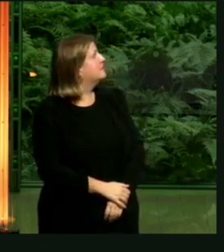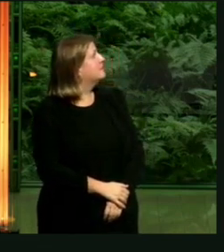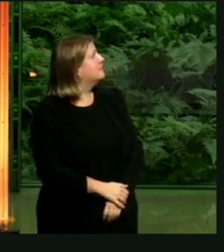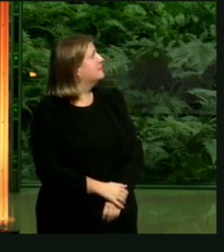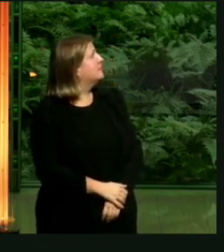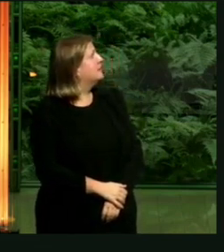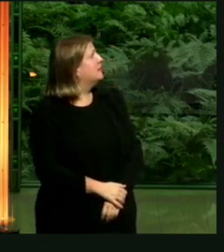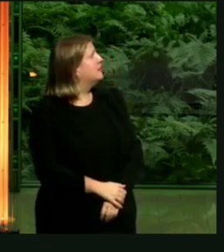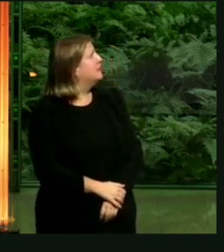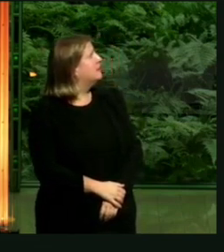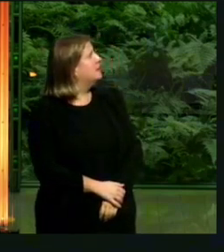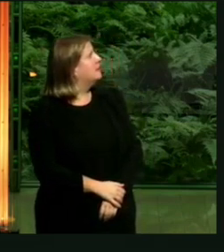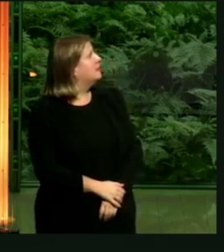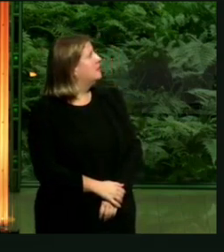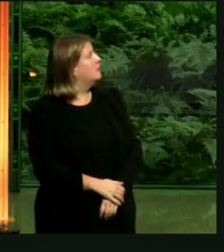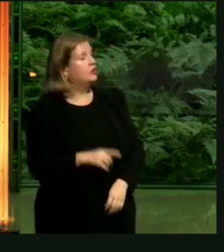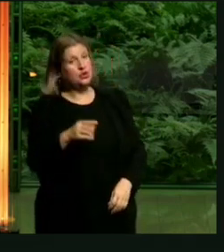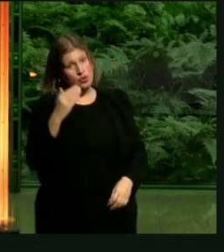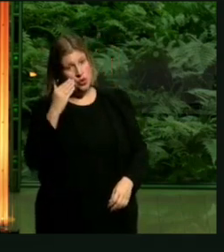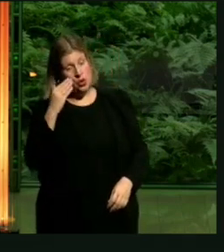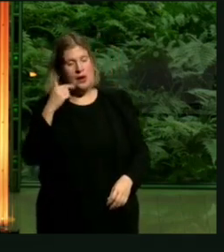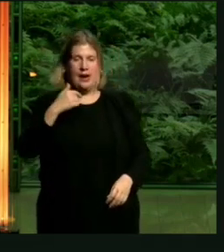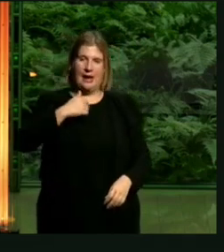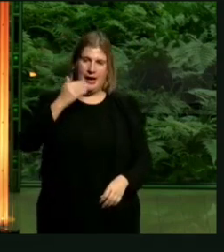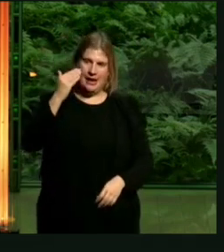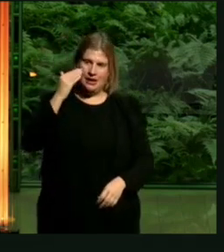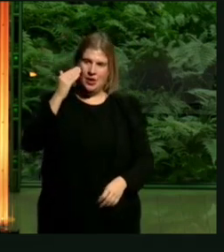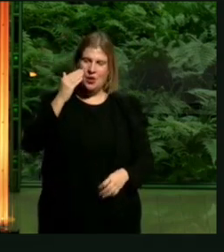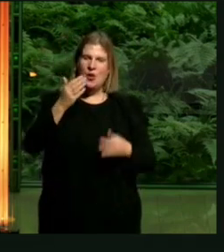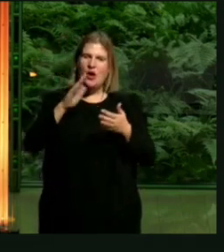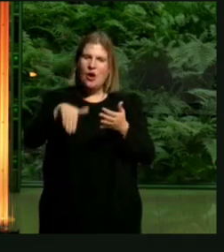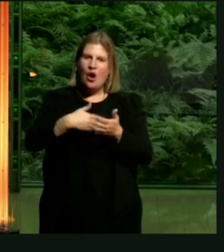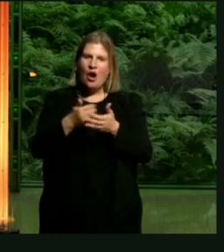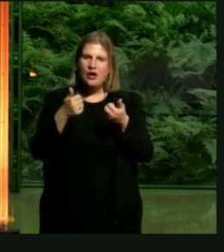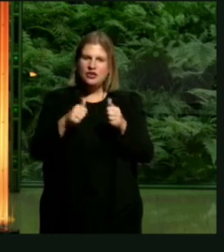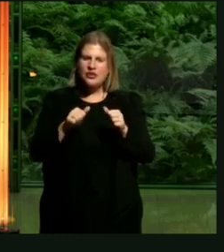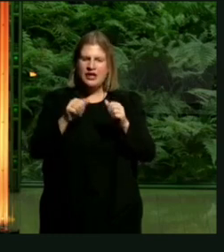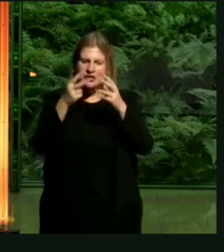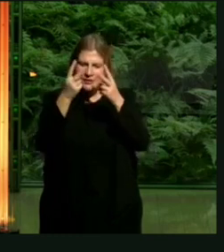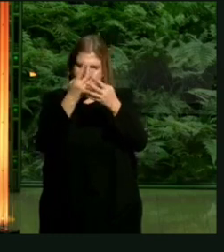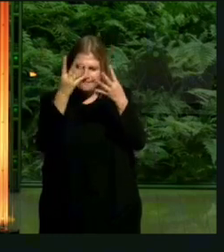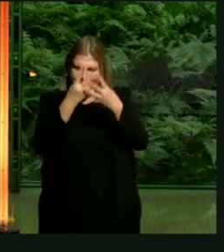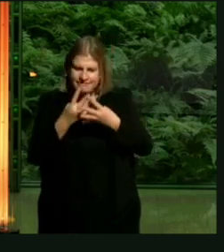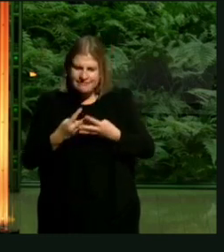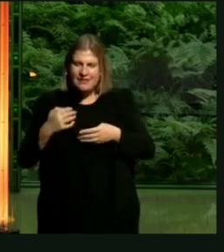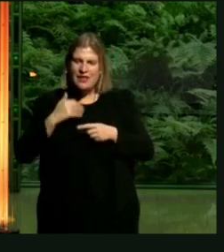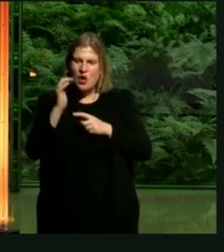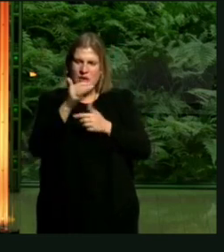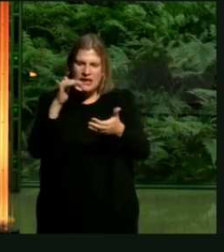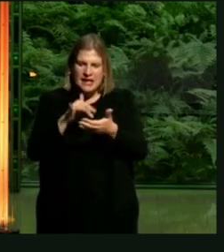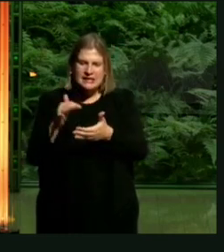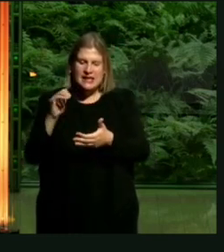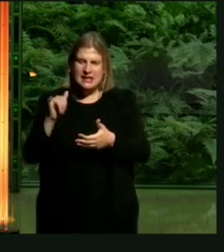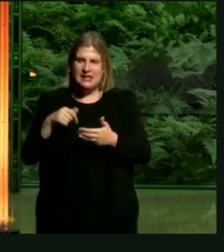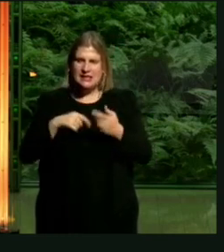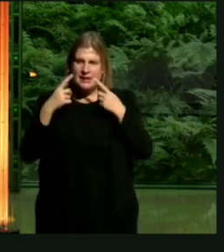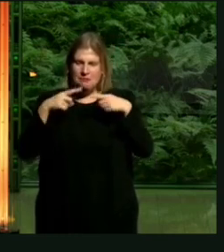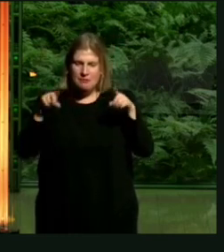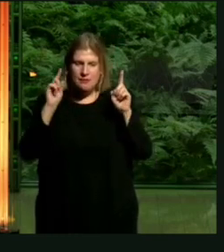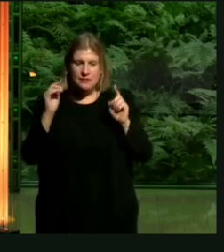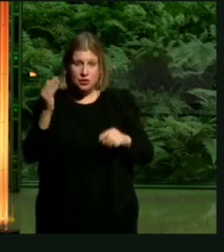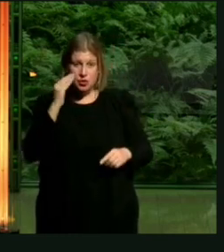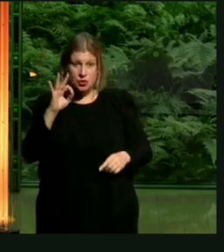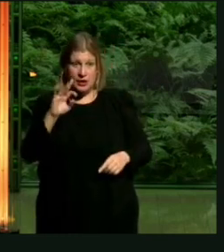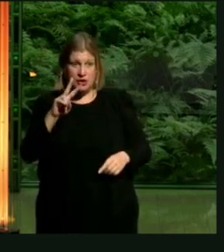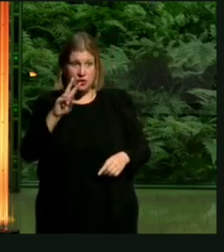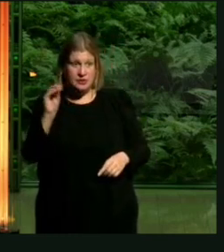hit a snag. You know it, I know it. We're all clamoring for those case studies and sales stories that seal the deal. Did you know 92%?